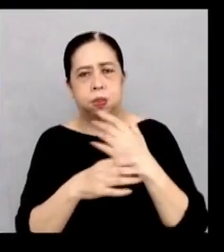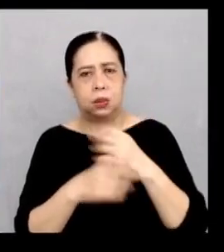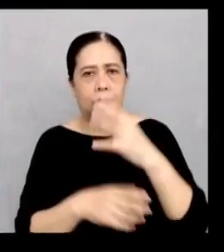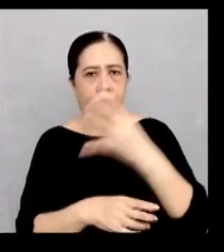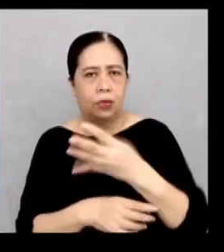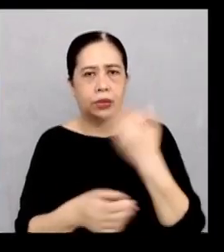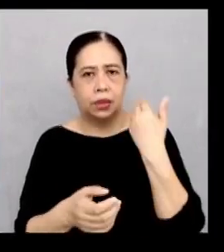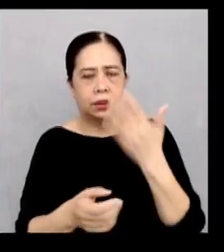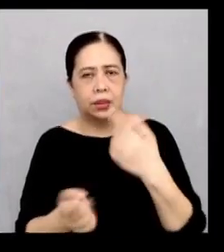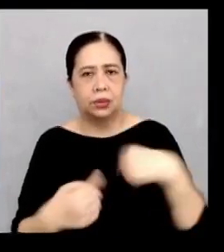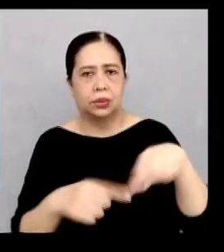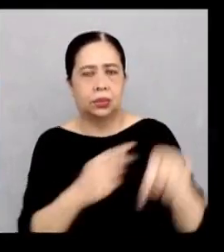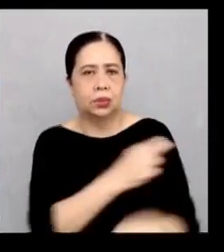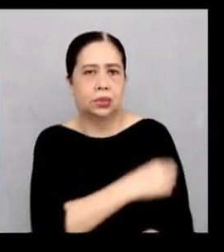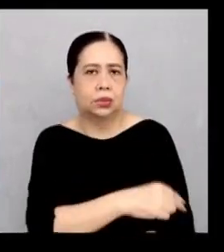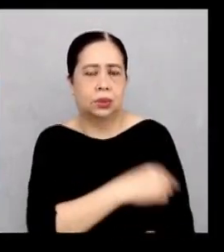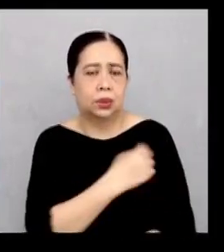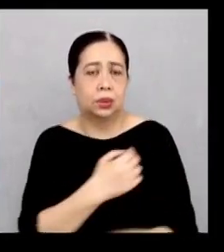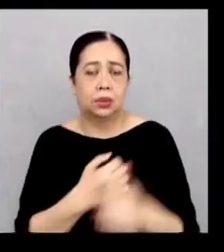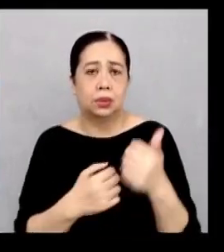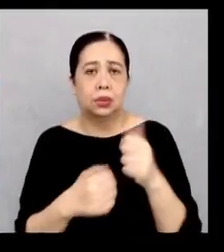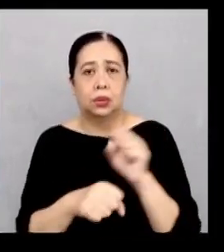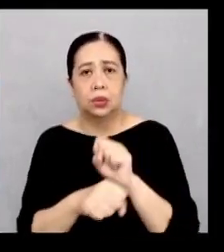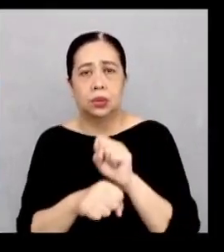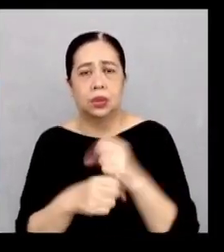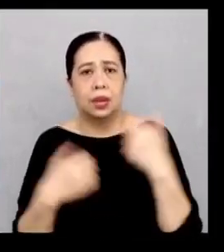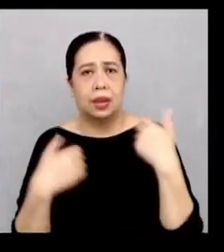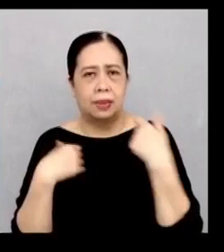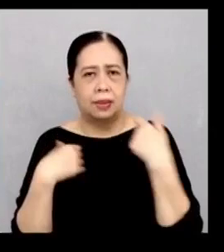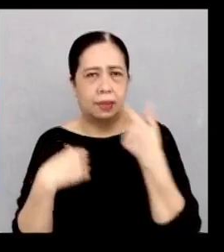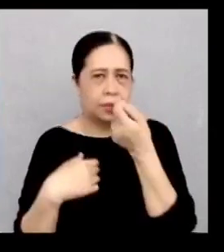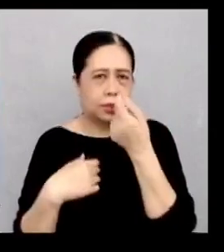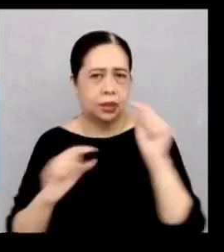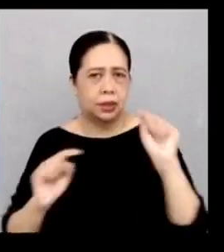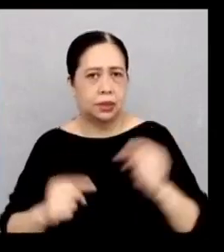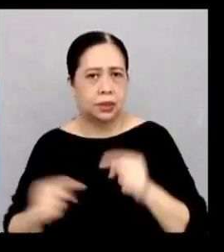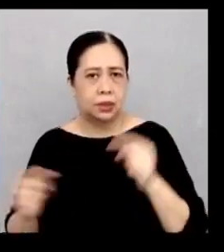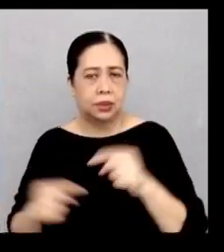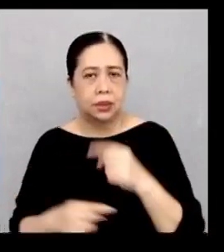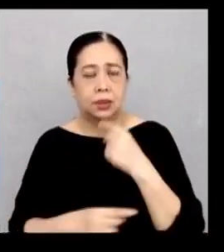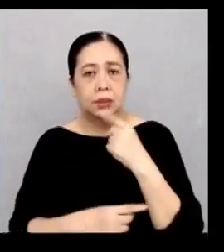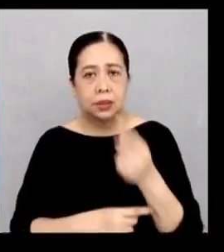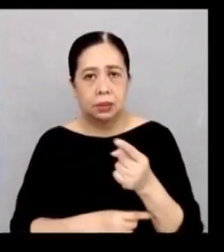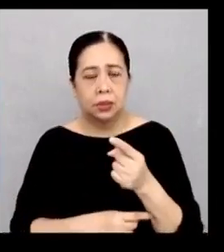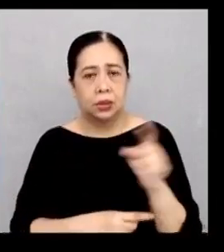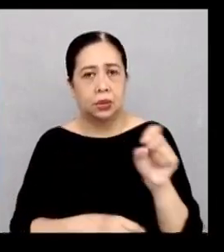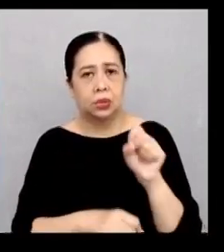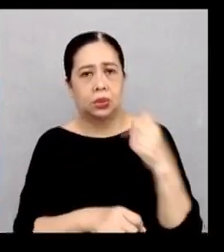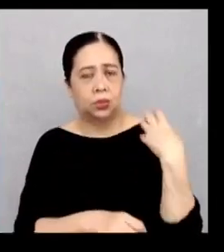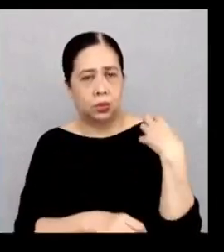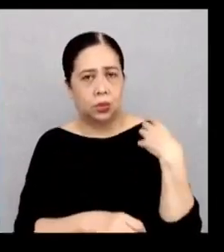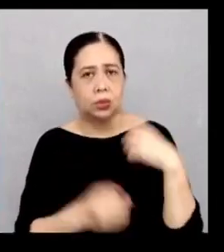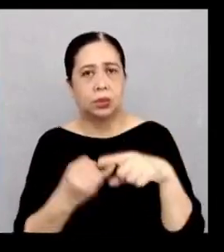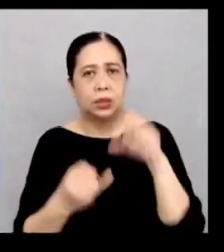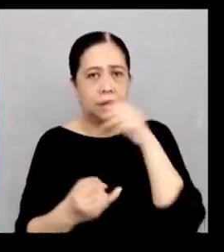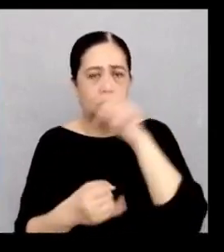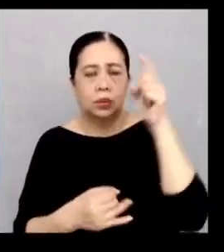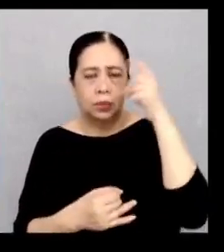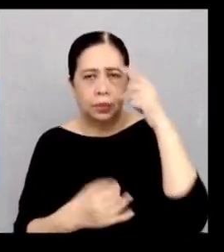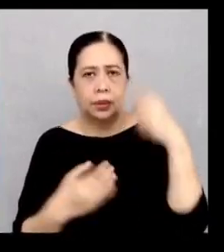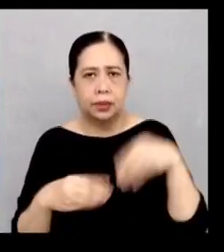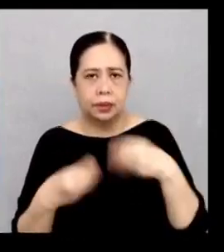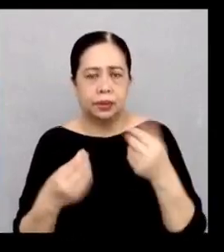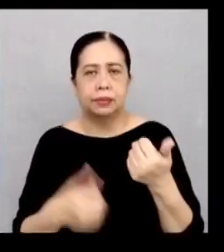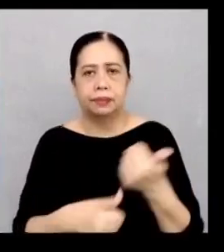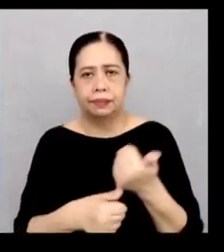in hospital. Four other Filipino workers sustained a minor injuries. Berry adds, the employer as well as the Taiwanese government have extended